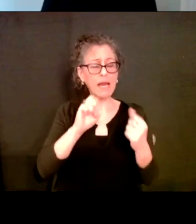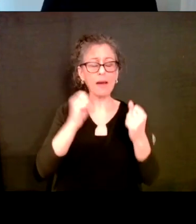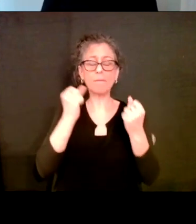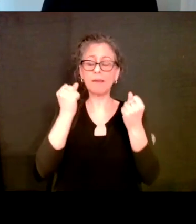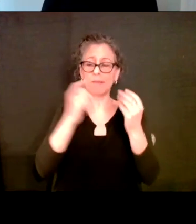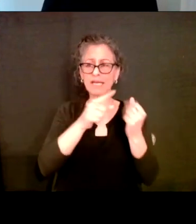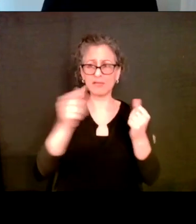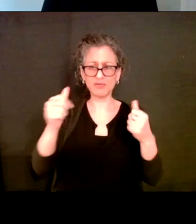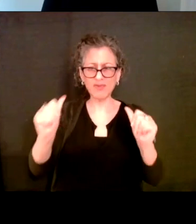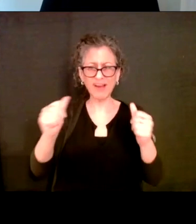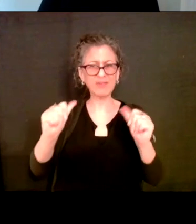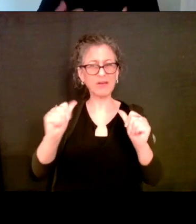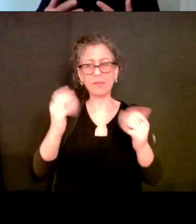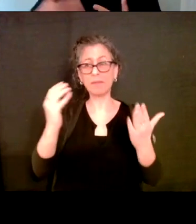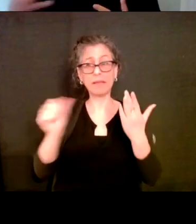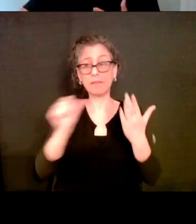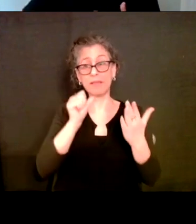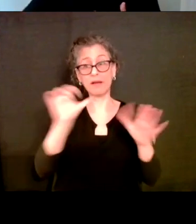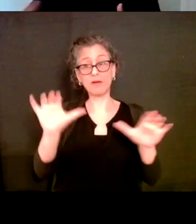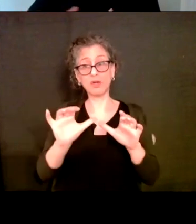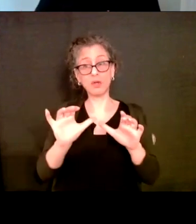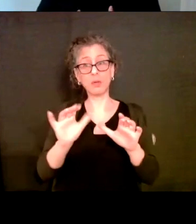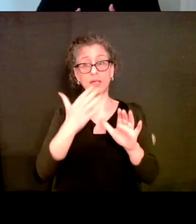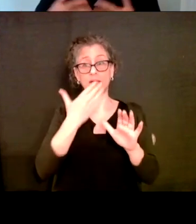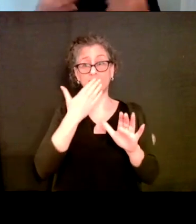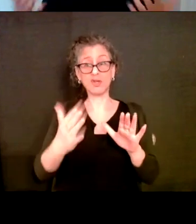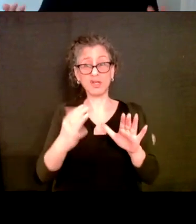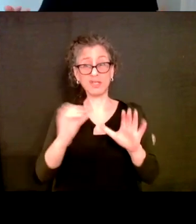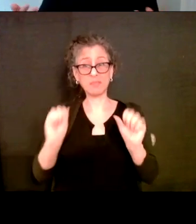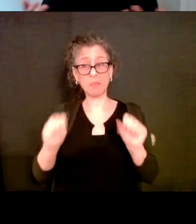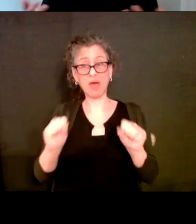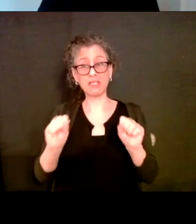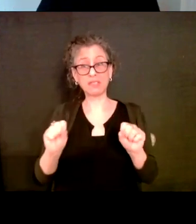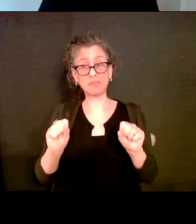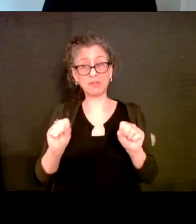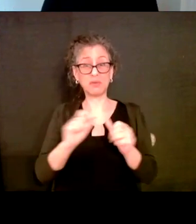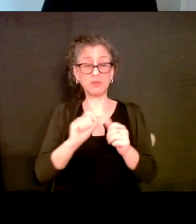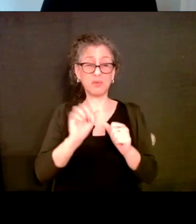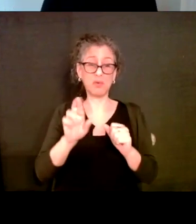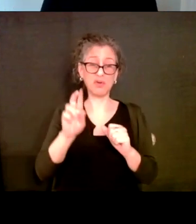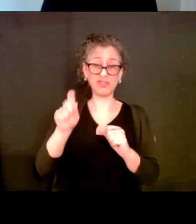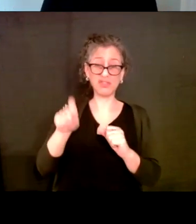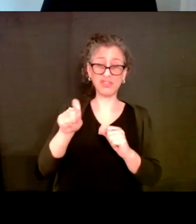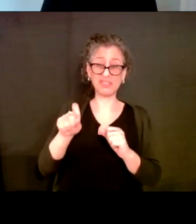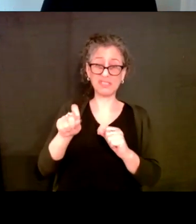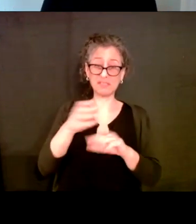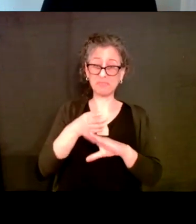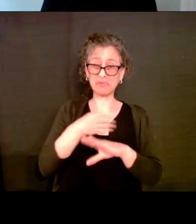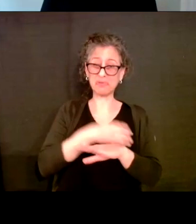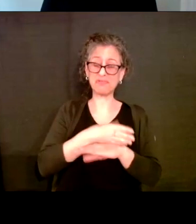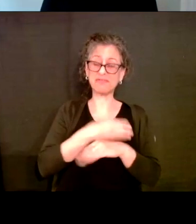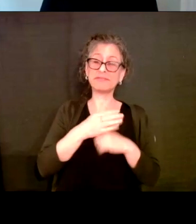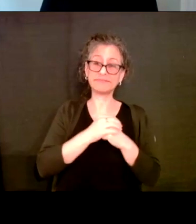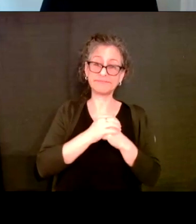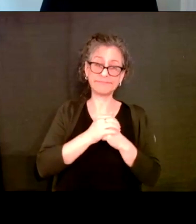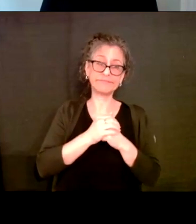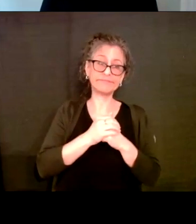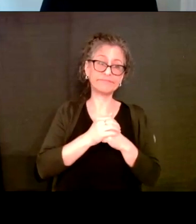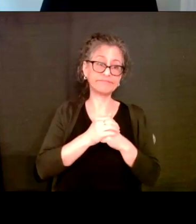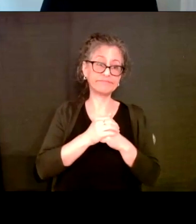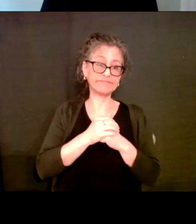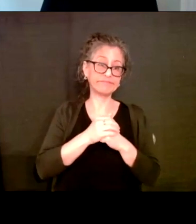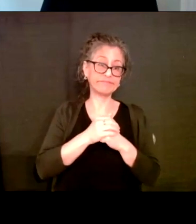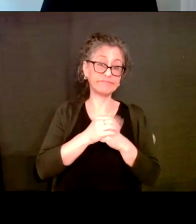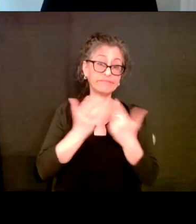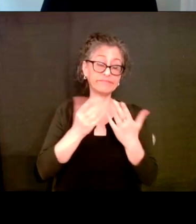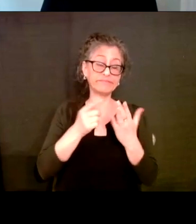but they might not be doing it as well as they think, or as well as they should, or to its fullest extent. And so